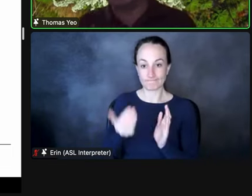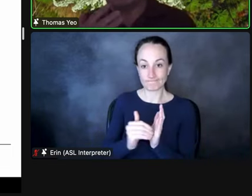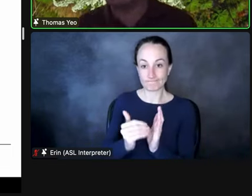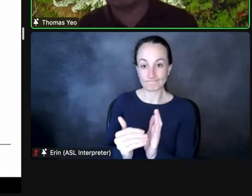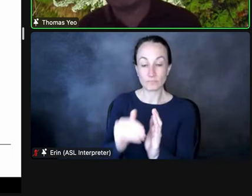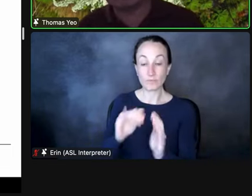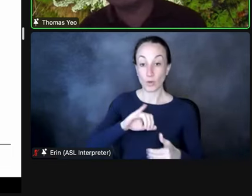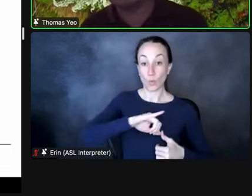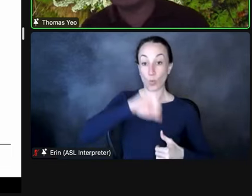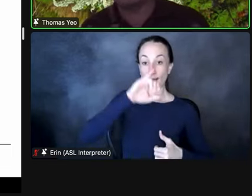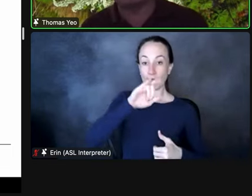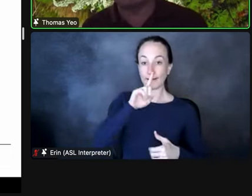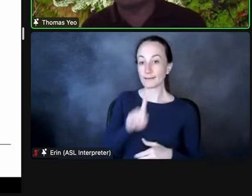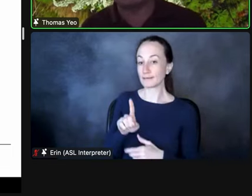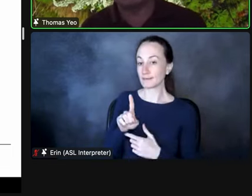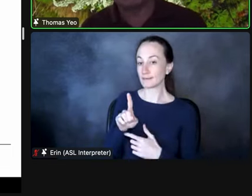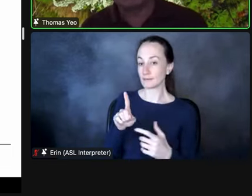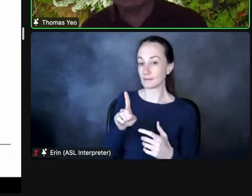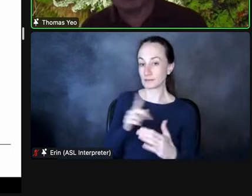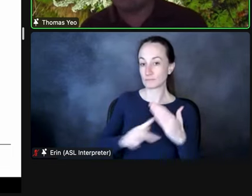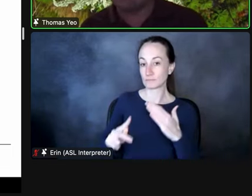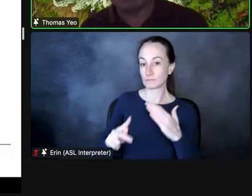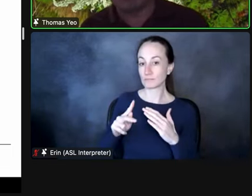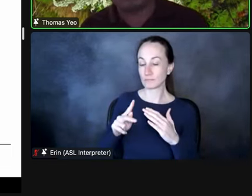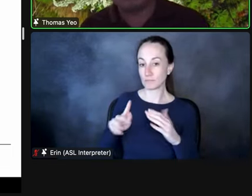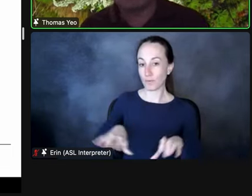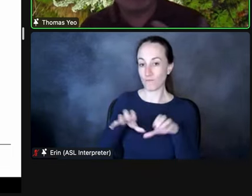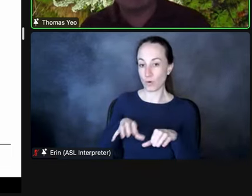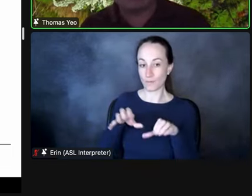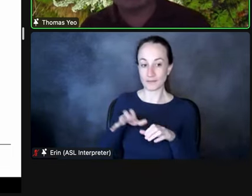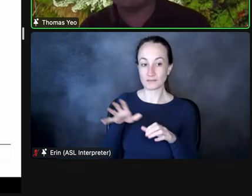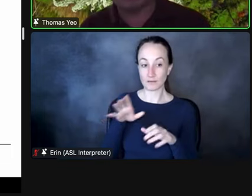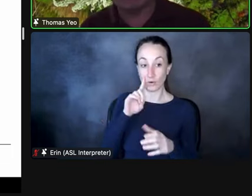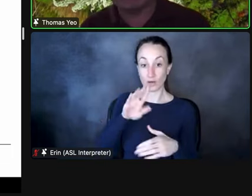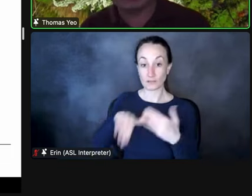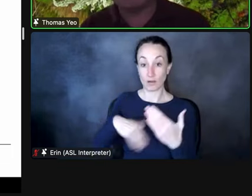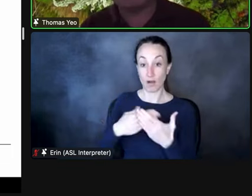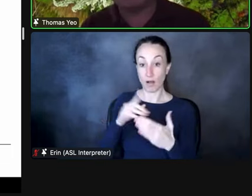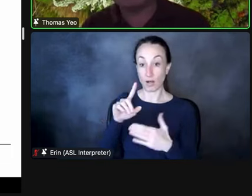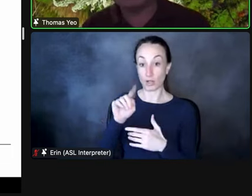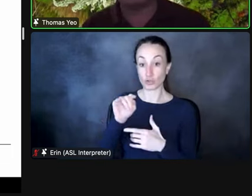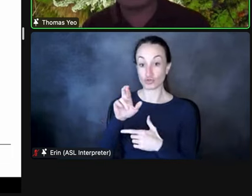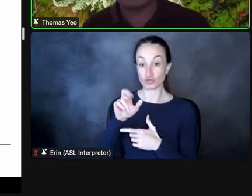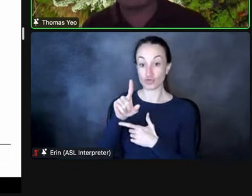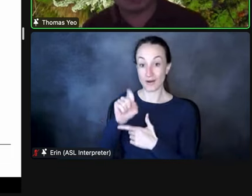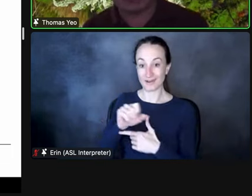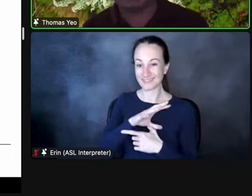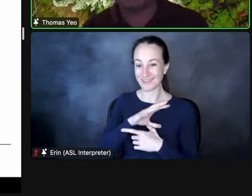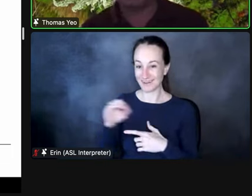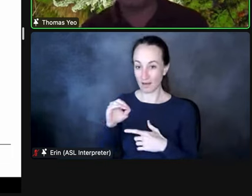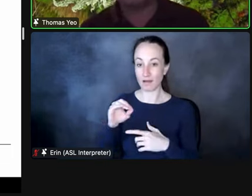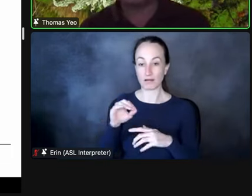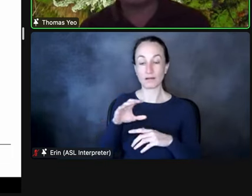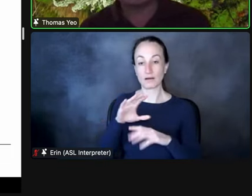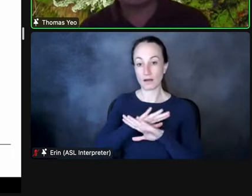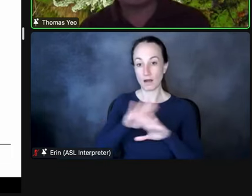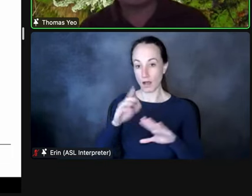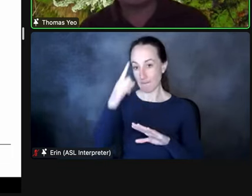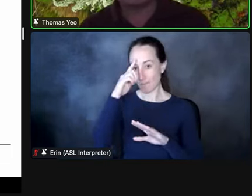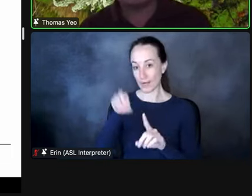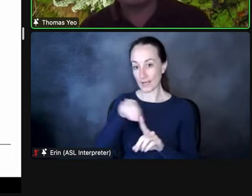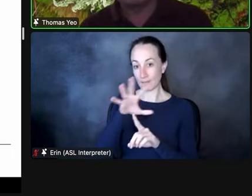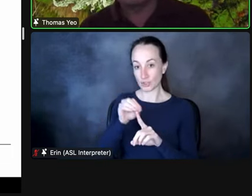average across 100 trials and across the 34 non-brain imaging phenotypes in the test meta set.